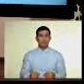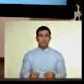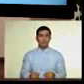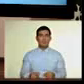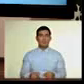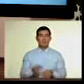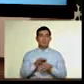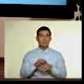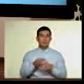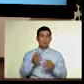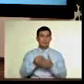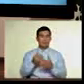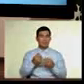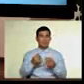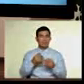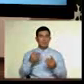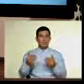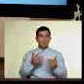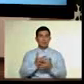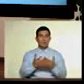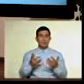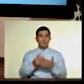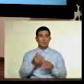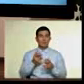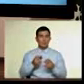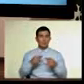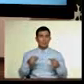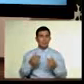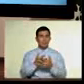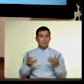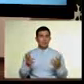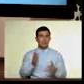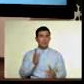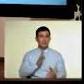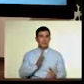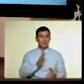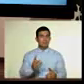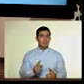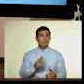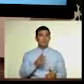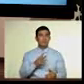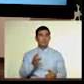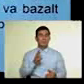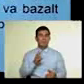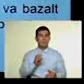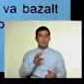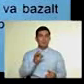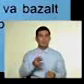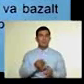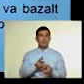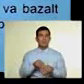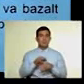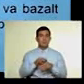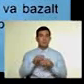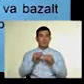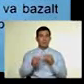Yer posti materiklar va okeanlar ostida turlicha ekanligini yuqorida aytib o'tdim. Materiklarda yer posti